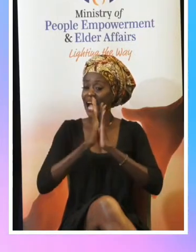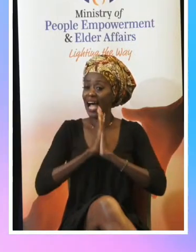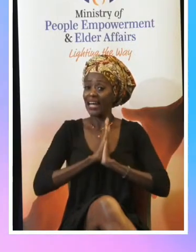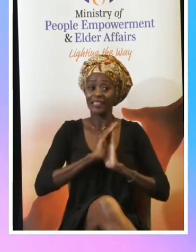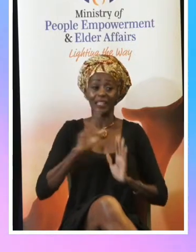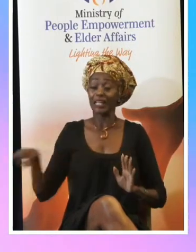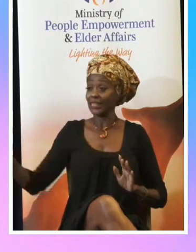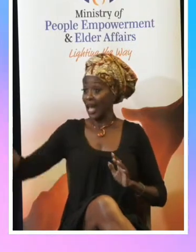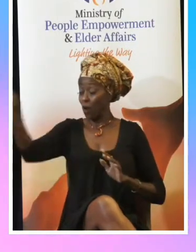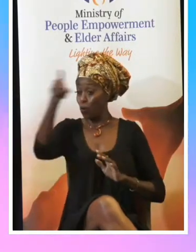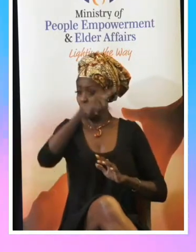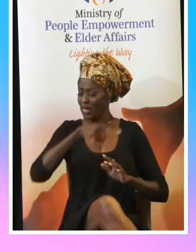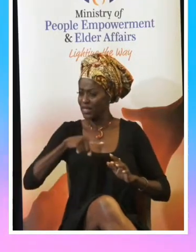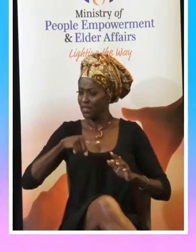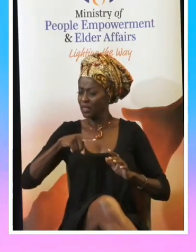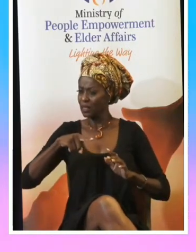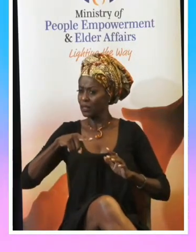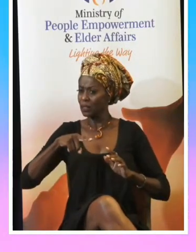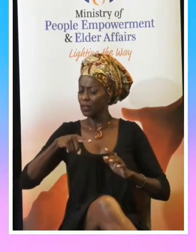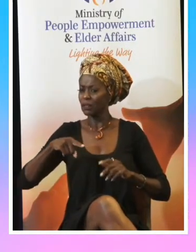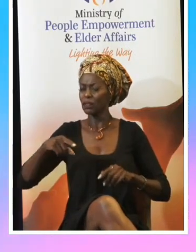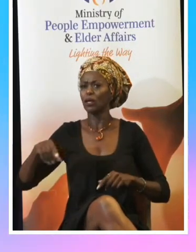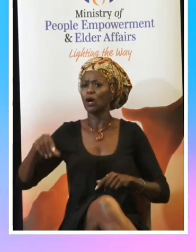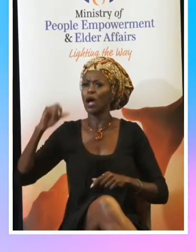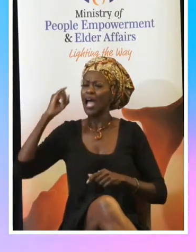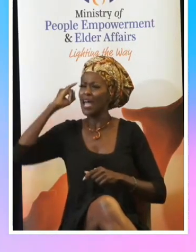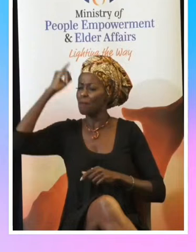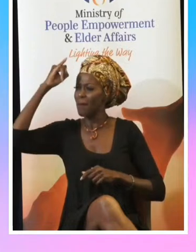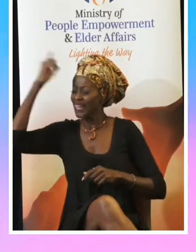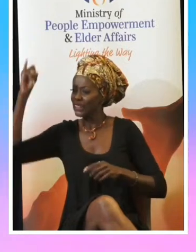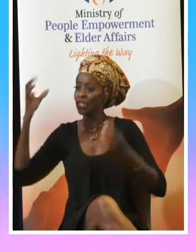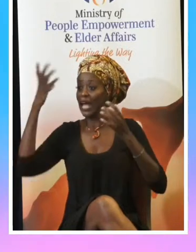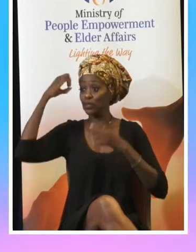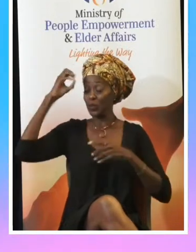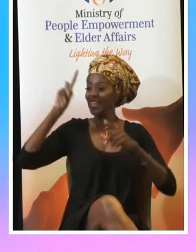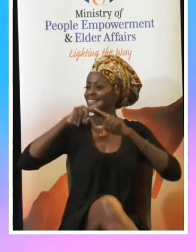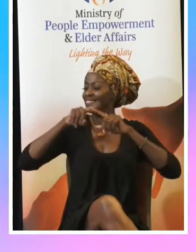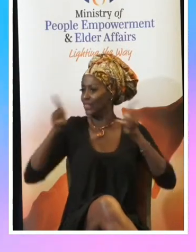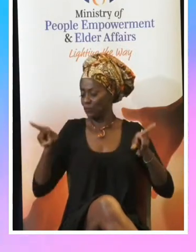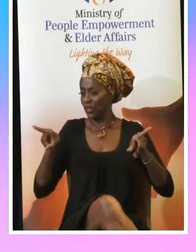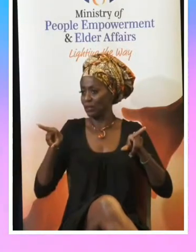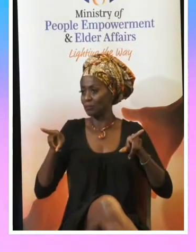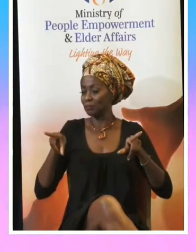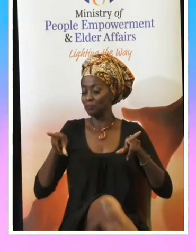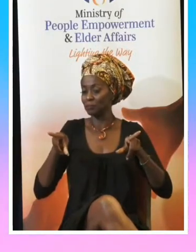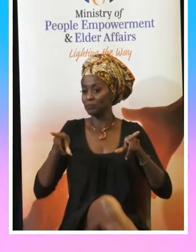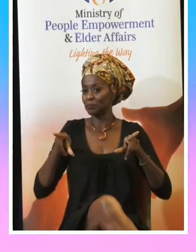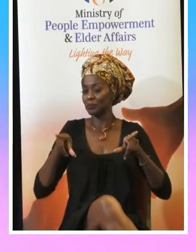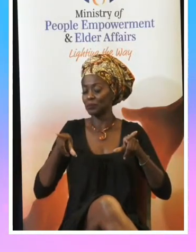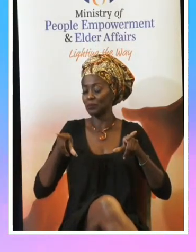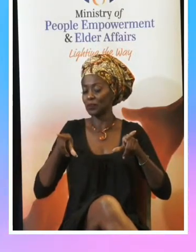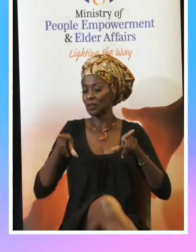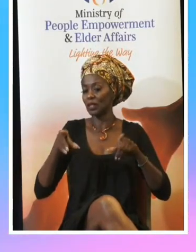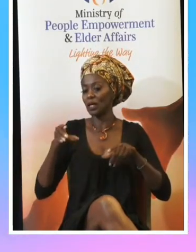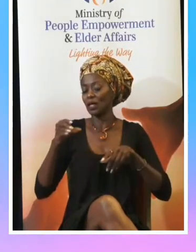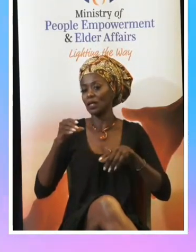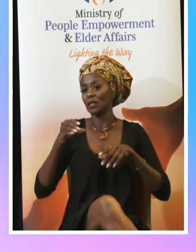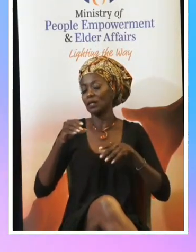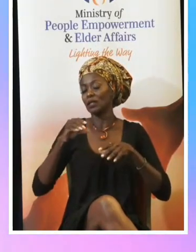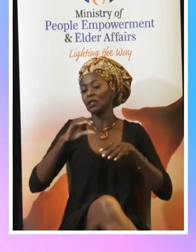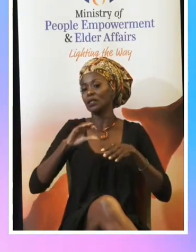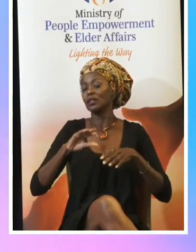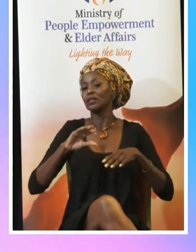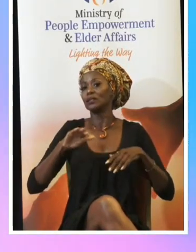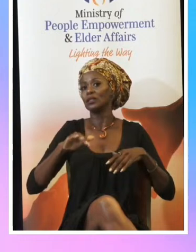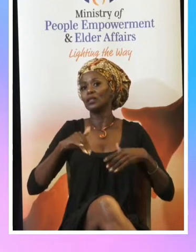interest of persons with disabilities, and policymakers have to participate in that. It is the